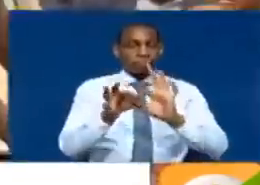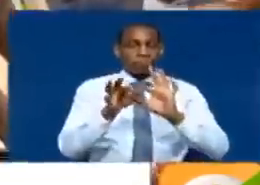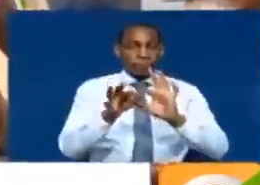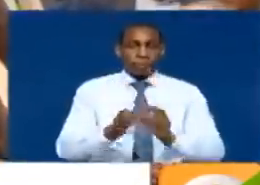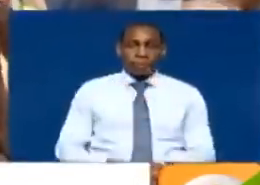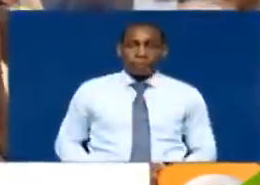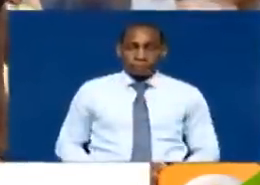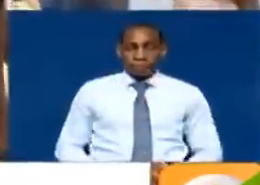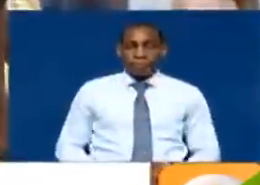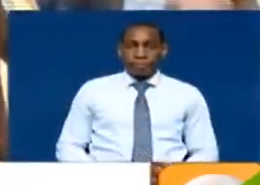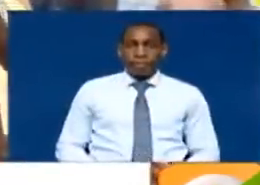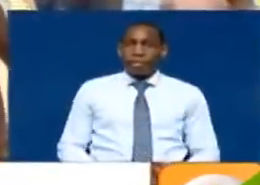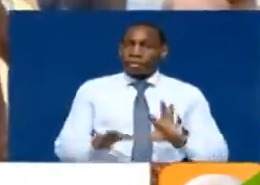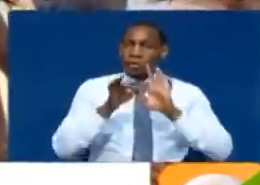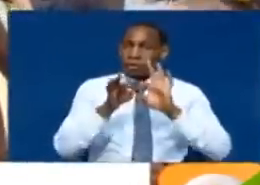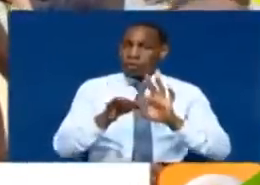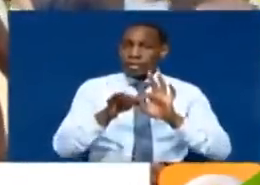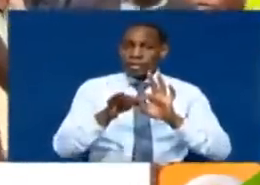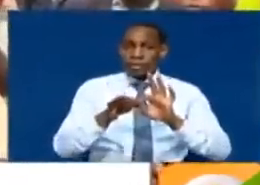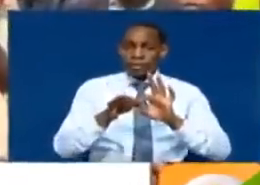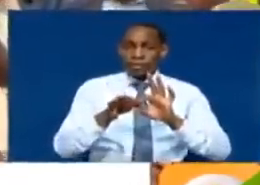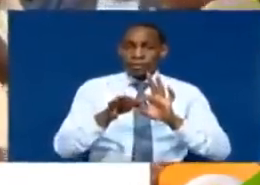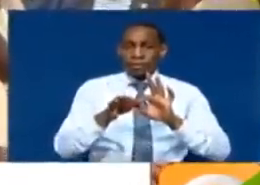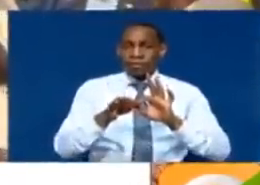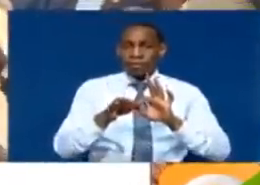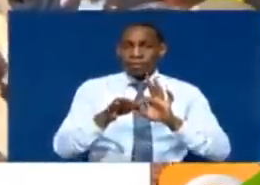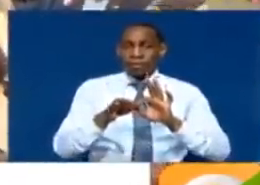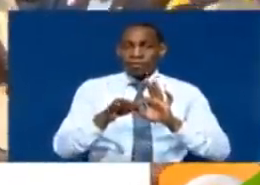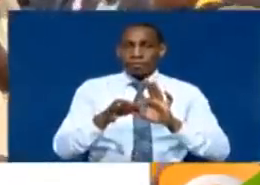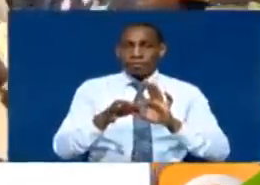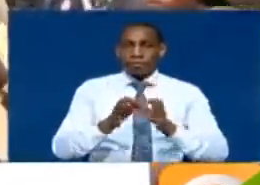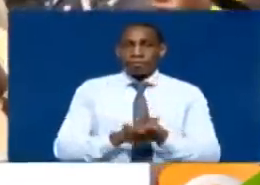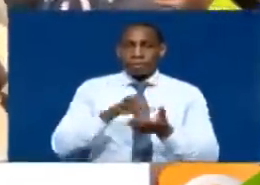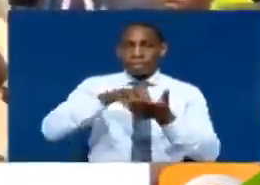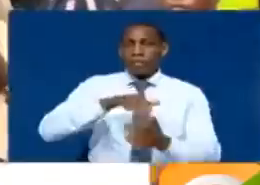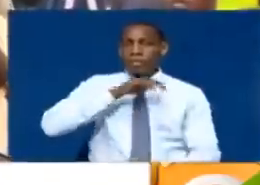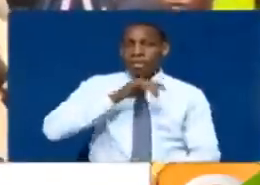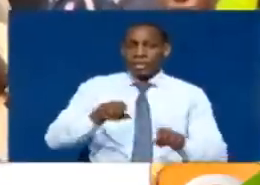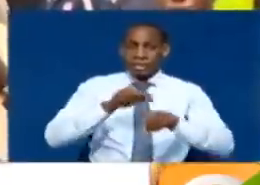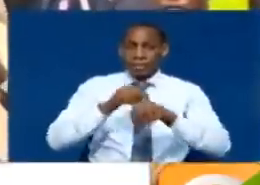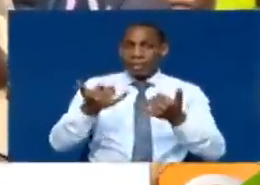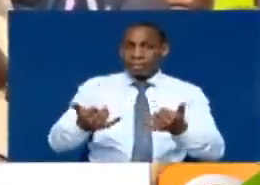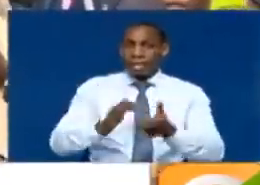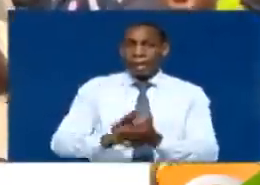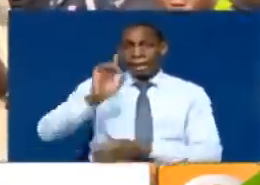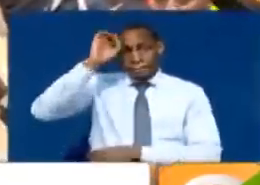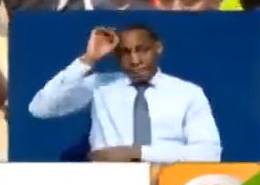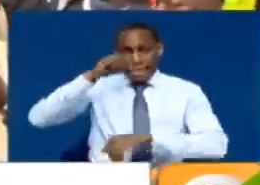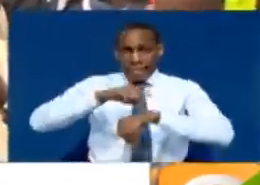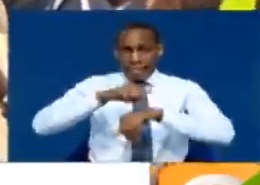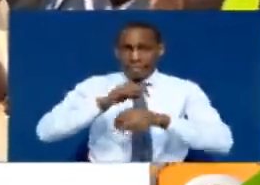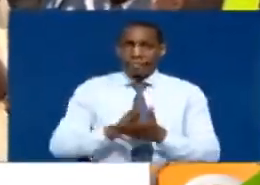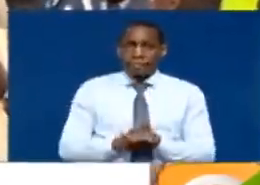bamba. Tuko katika hali ya bamba kwa bamba. Hii ni wakati wa